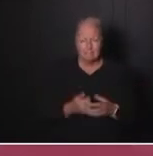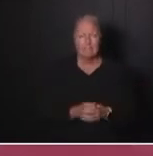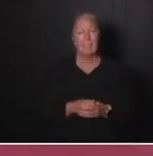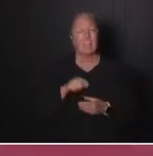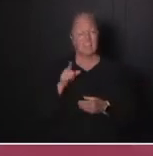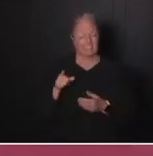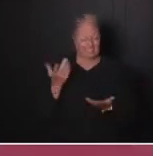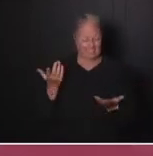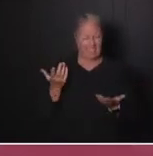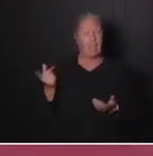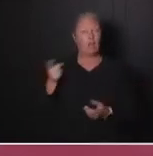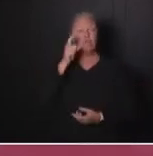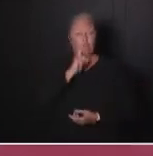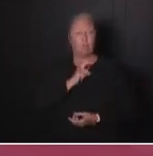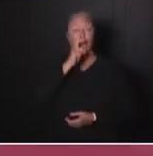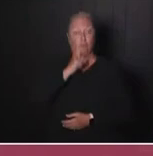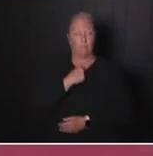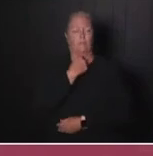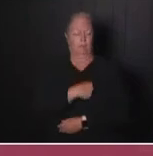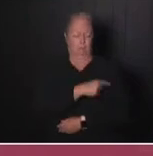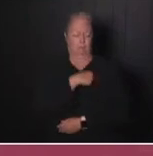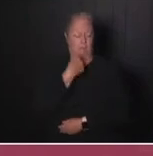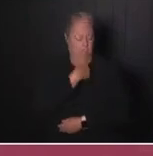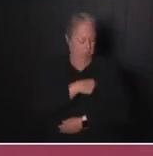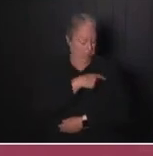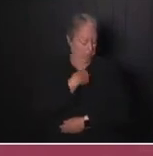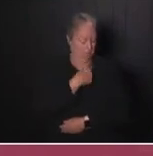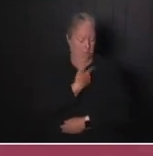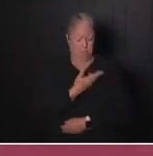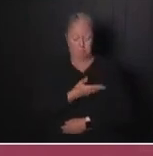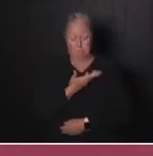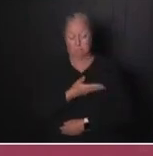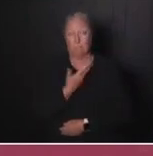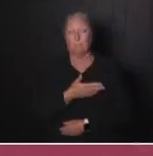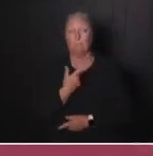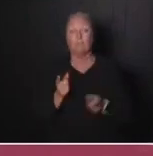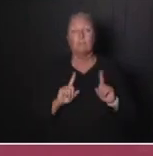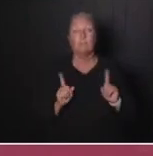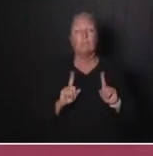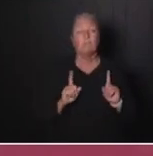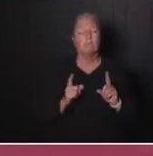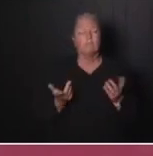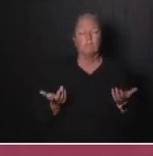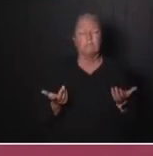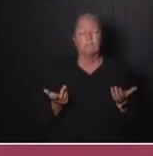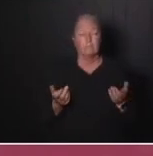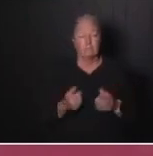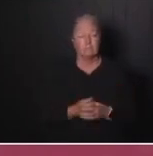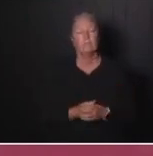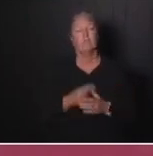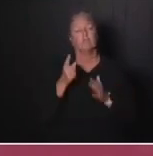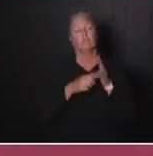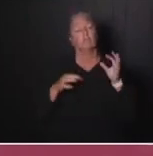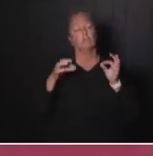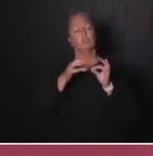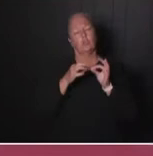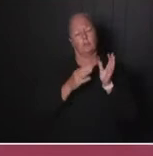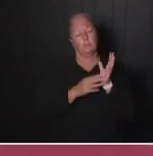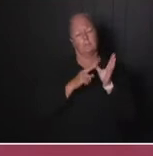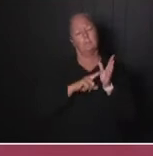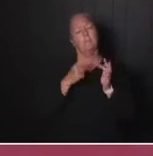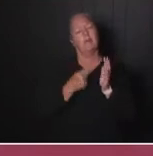deliver on their promise playing out in real time. They said that JobMaker would